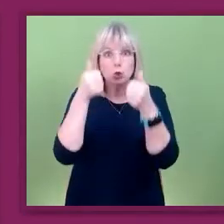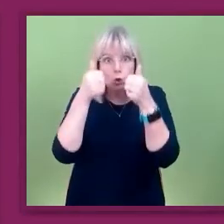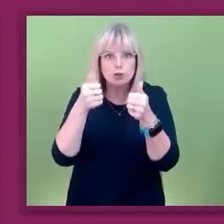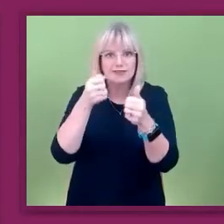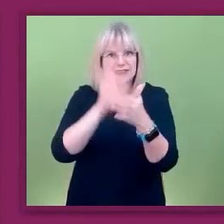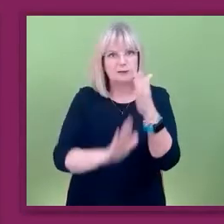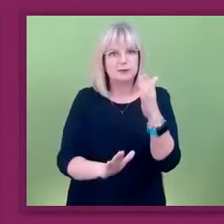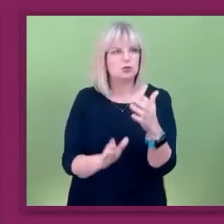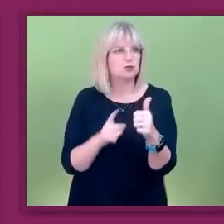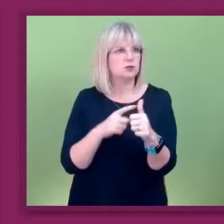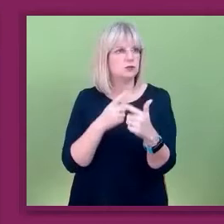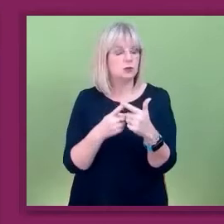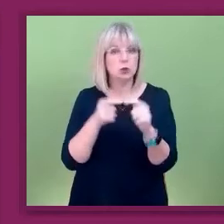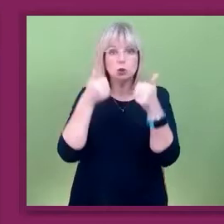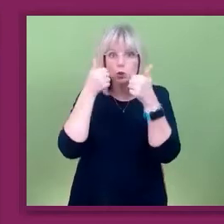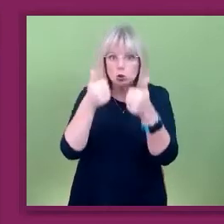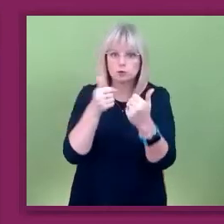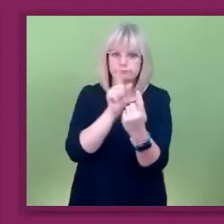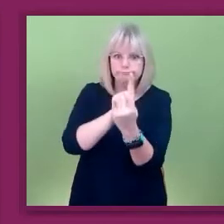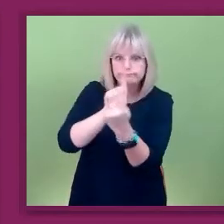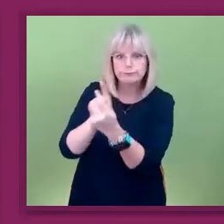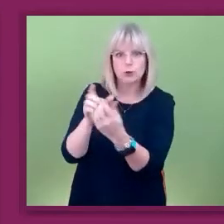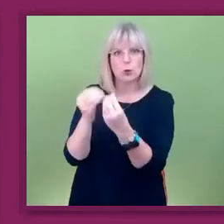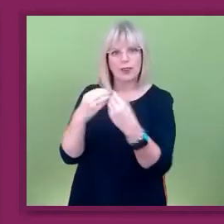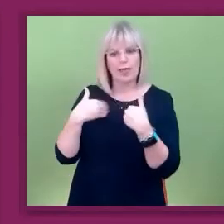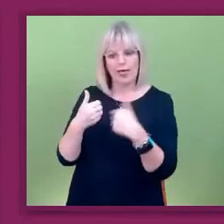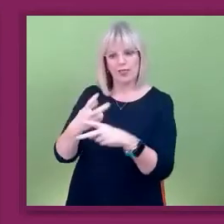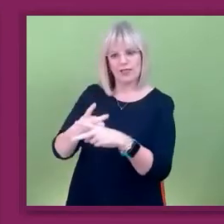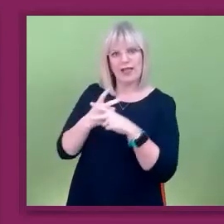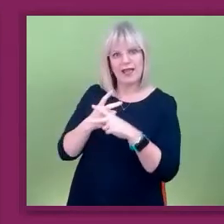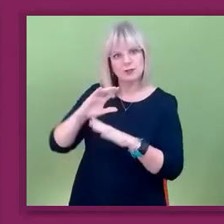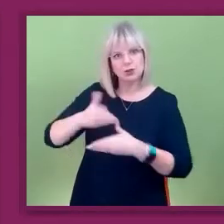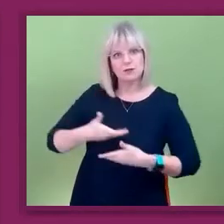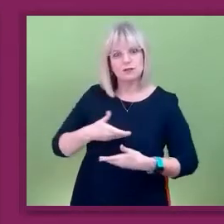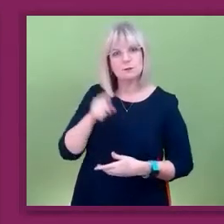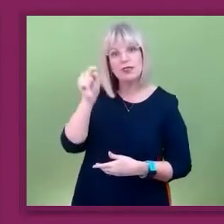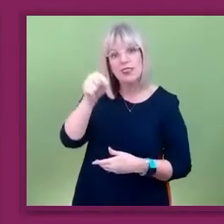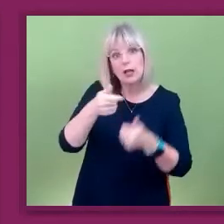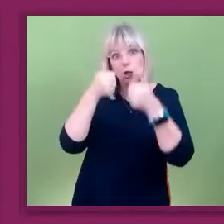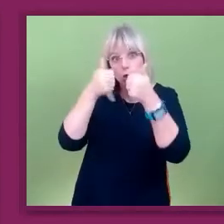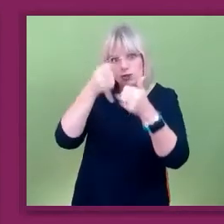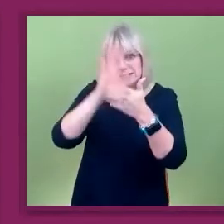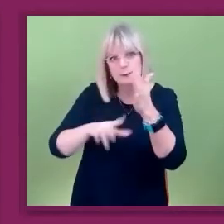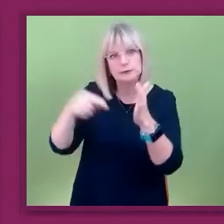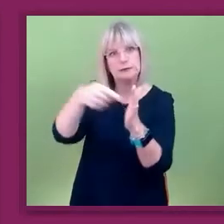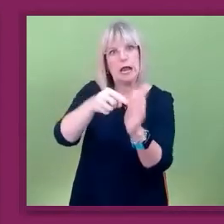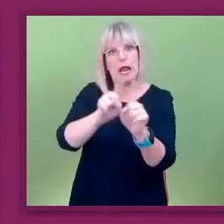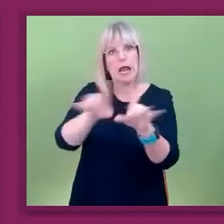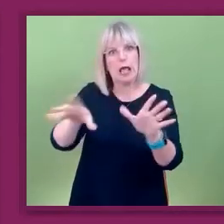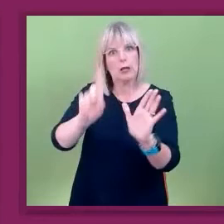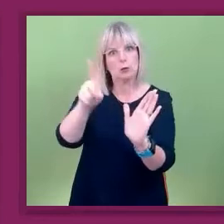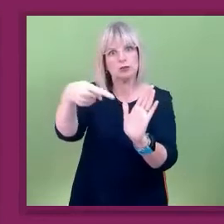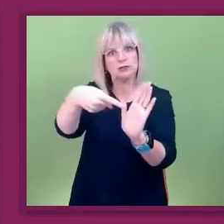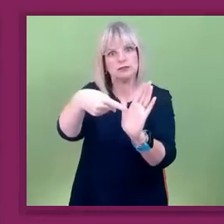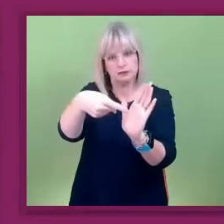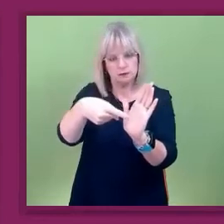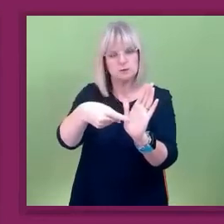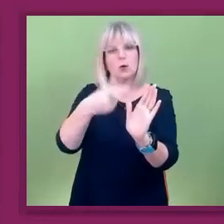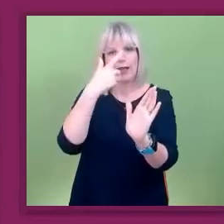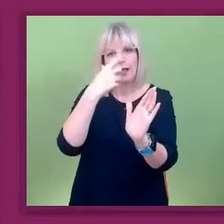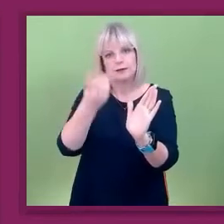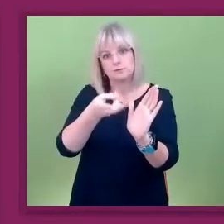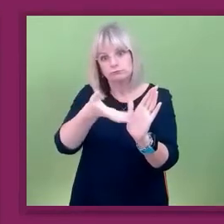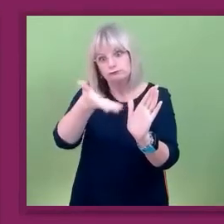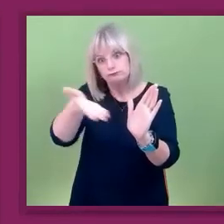with healthcare services. What does this actually look like? And how can we ensure that this is repeated and replicated throughout? So we need to make sure that